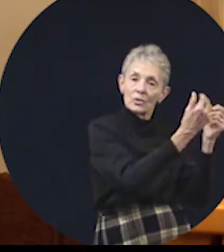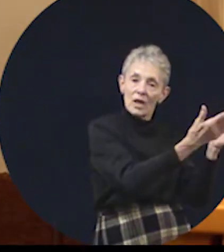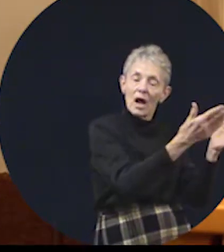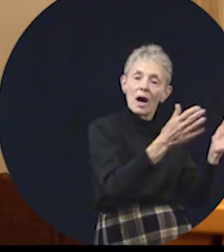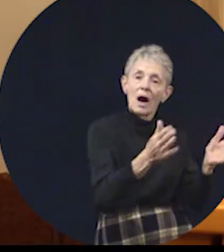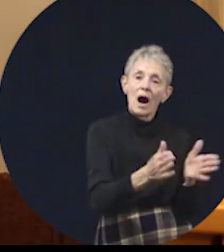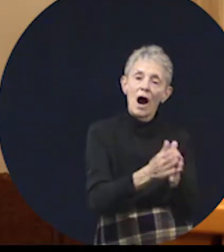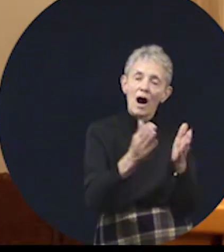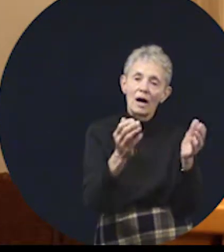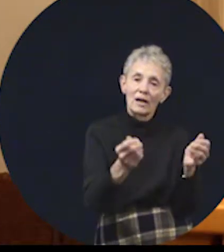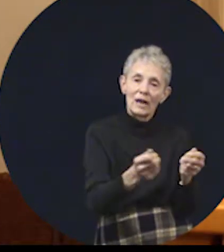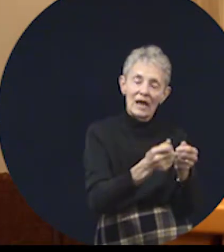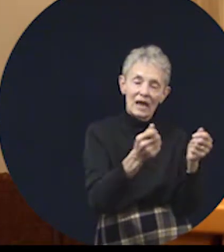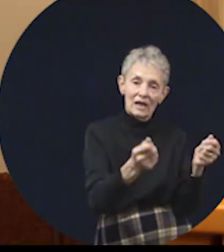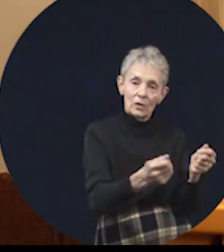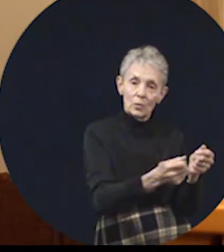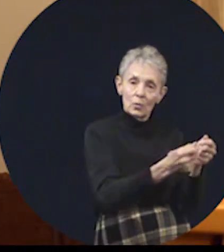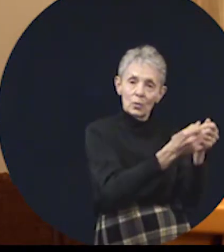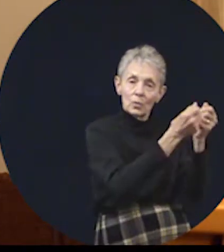alleluia,